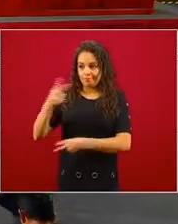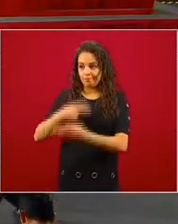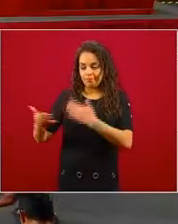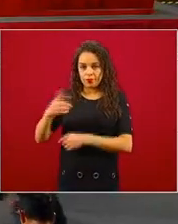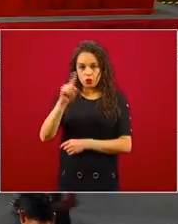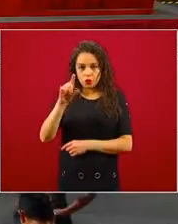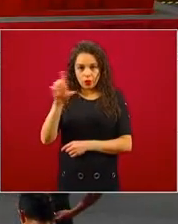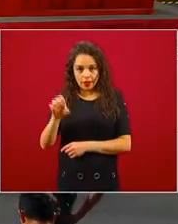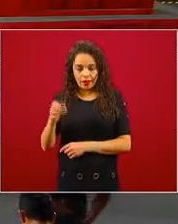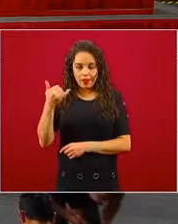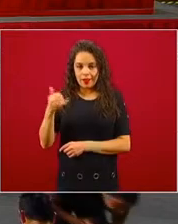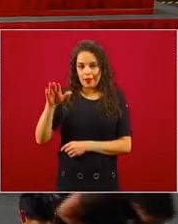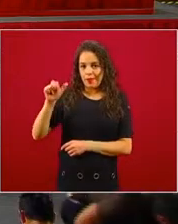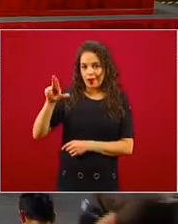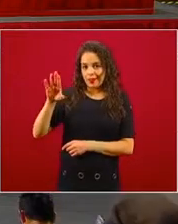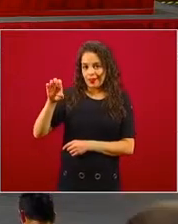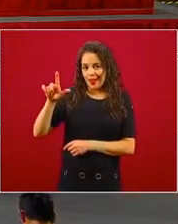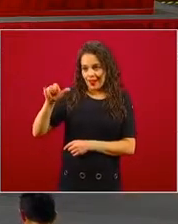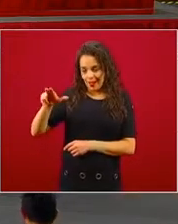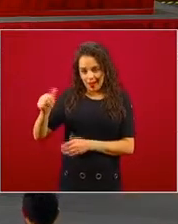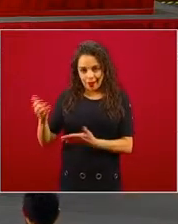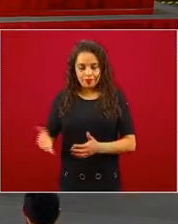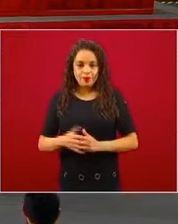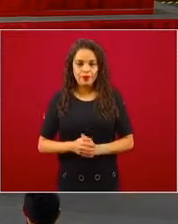for domestic workers.